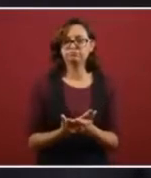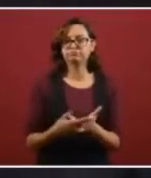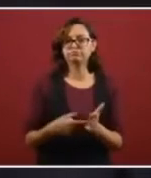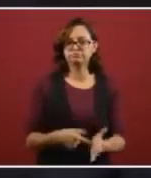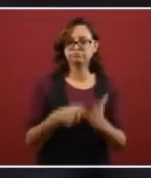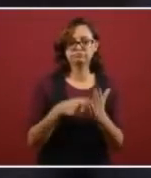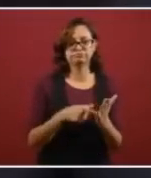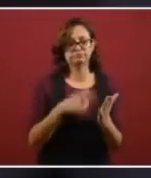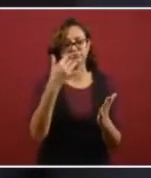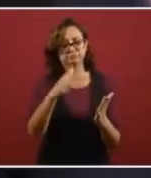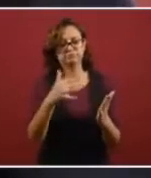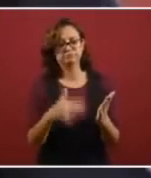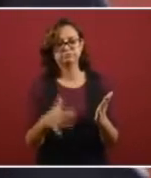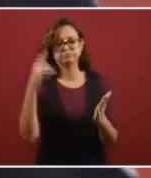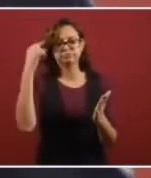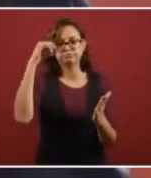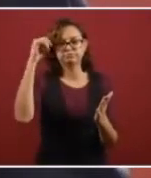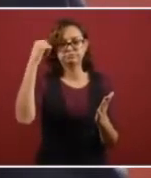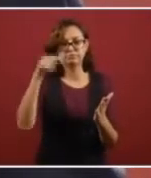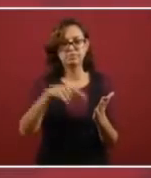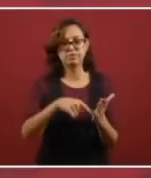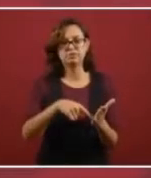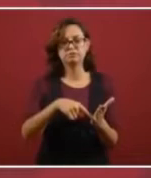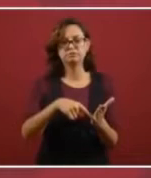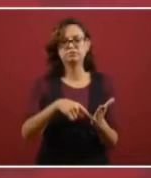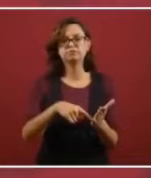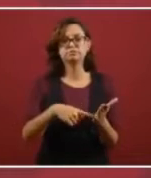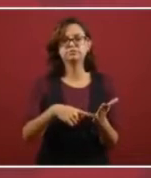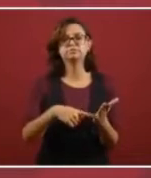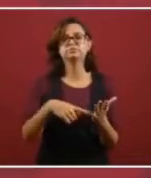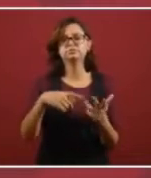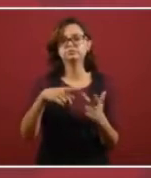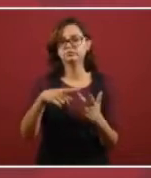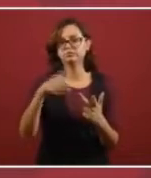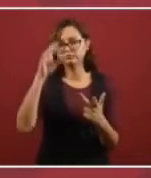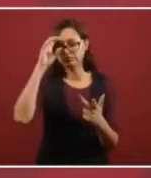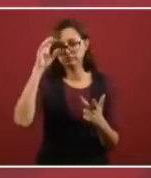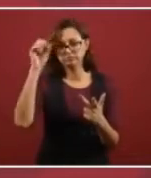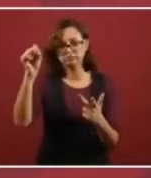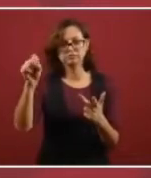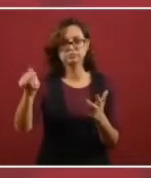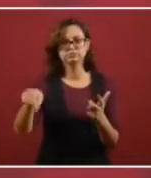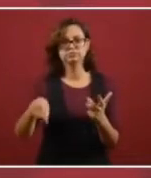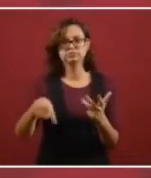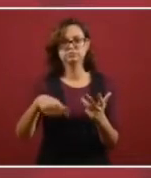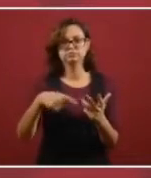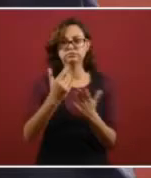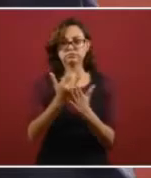elements that are theoretical and I repeat ones that are conceptual